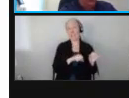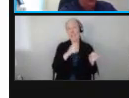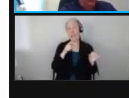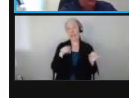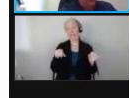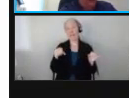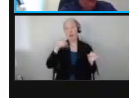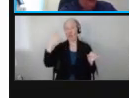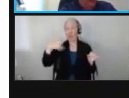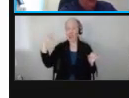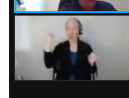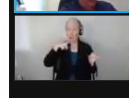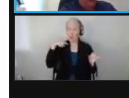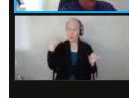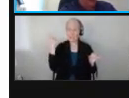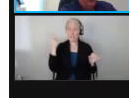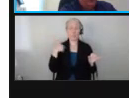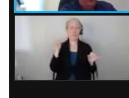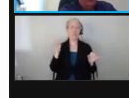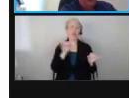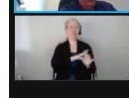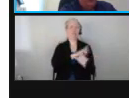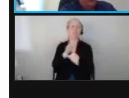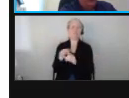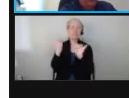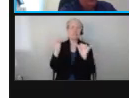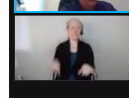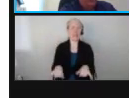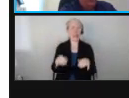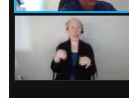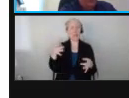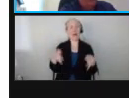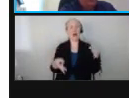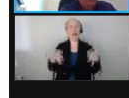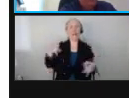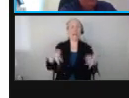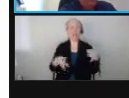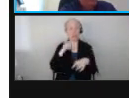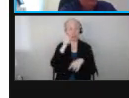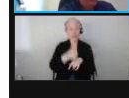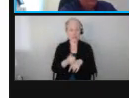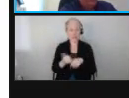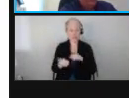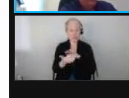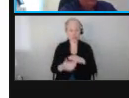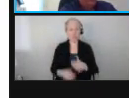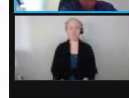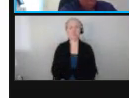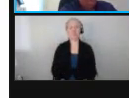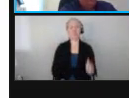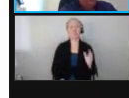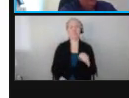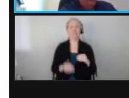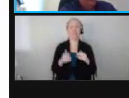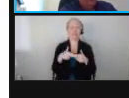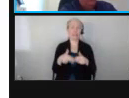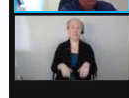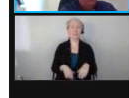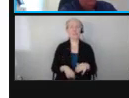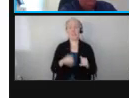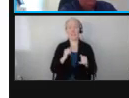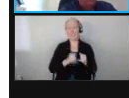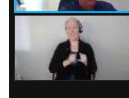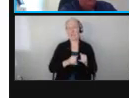extraordinary risks going forward in exploration missions. Next slide, please. And the last thing we recognize is this really is a